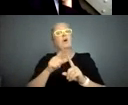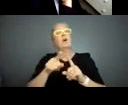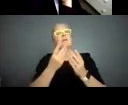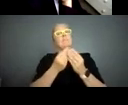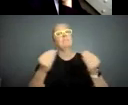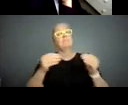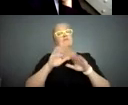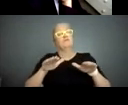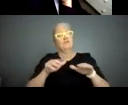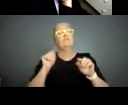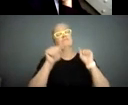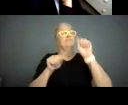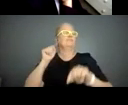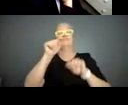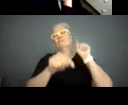to school.